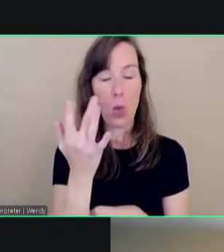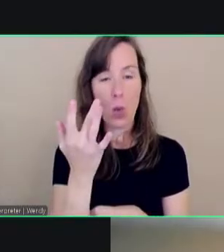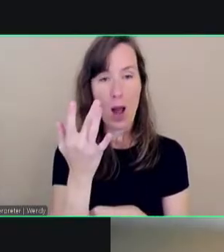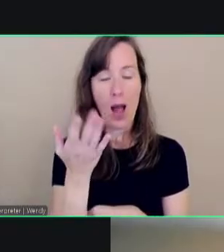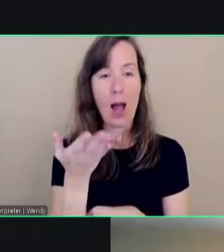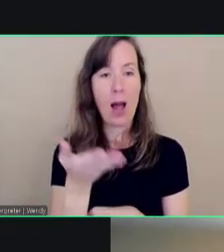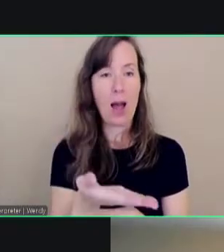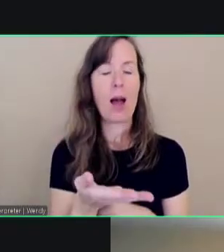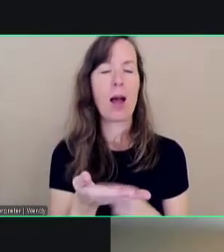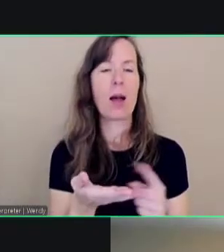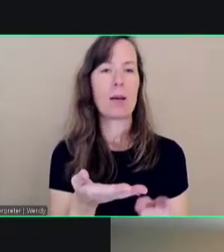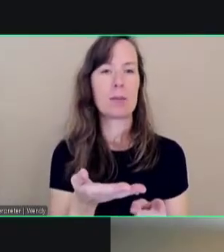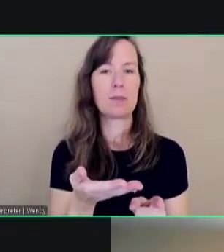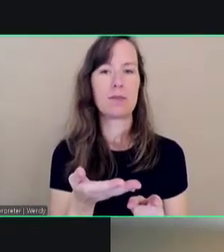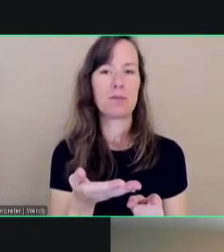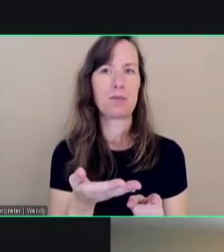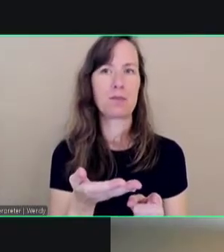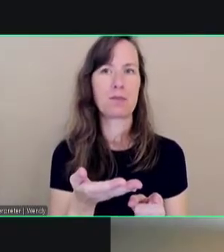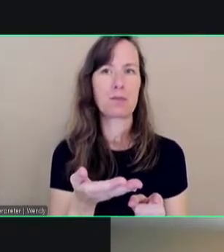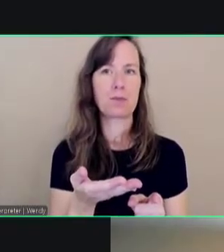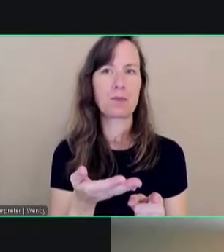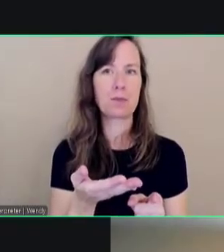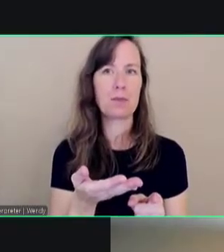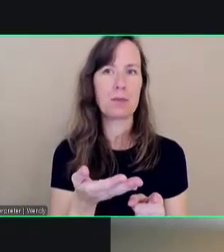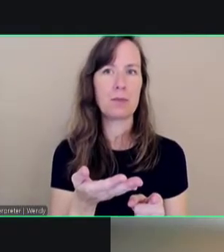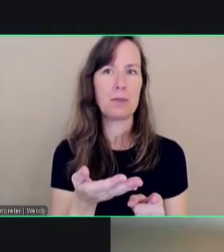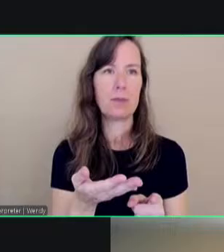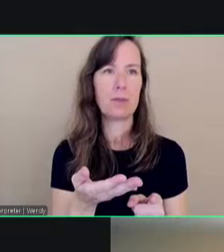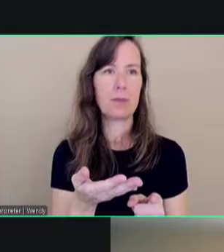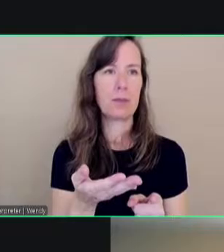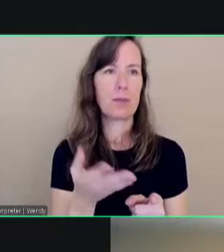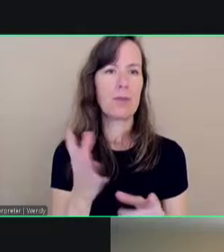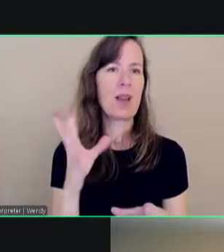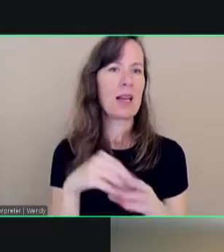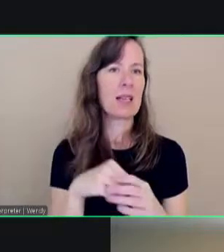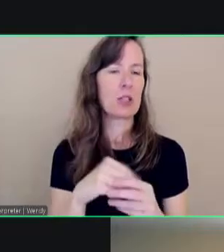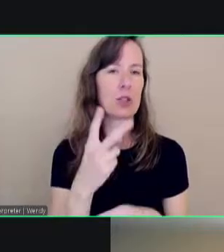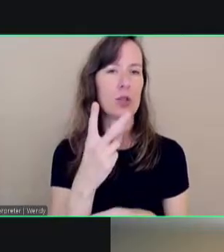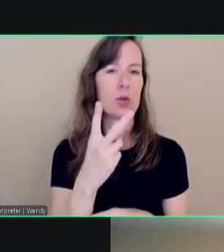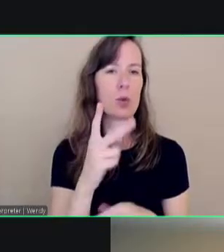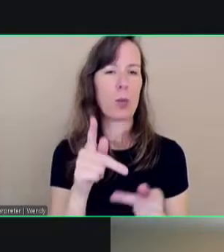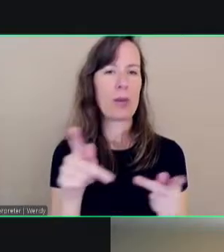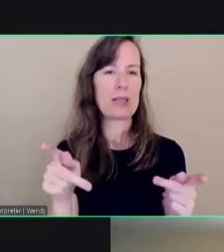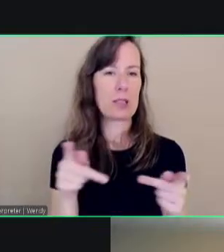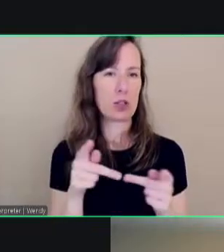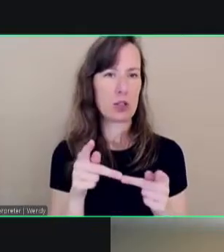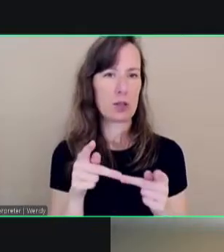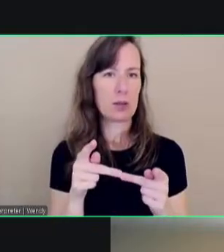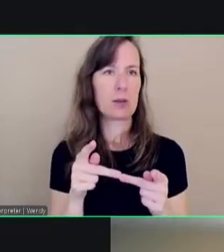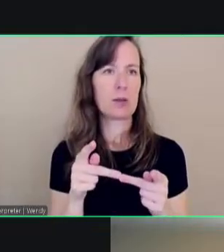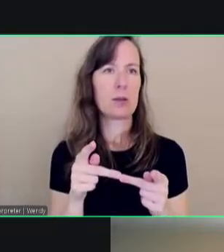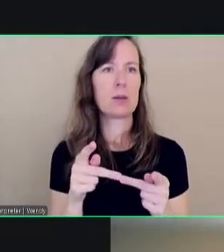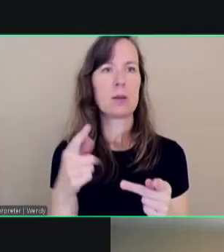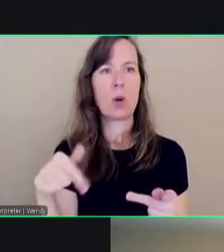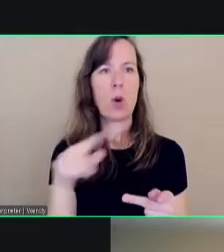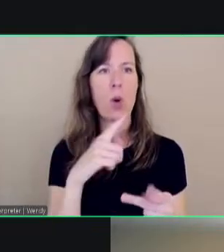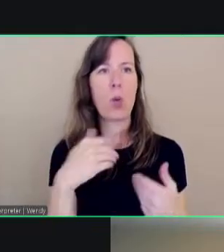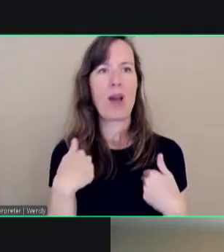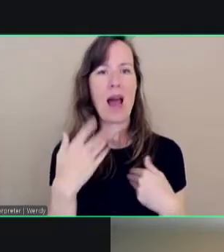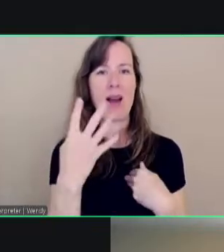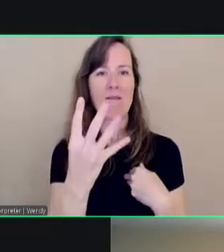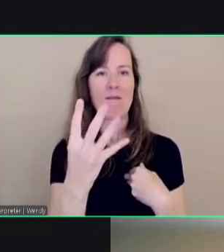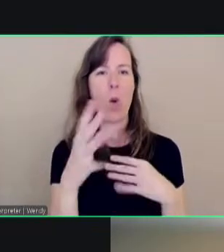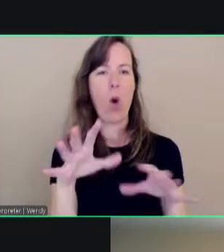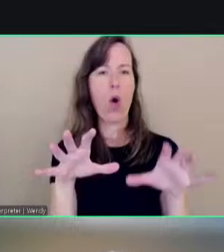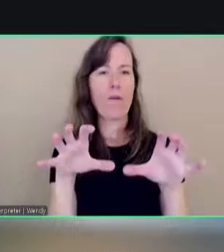for that is we froze an additional 2 positions. So I don't know if you all recall, but we've had 4 frozen laborers for